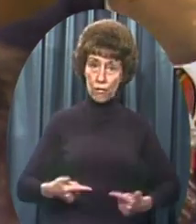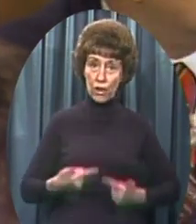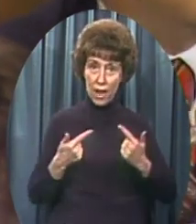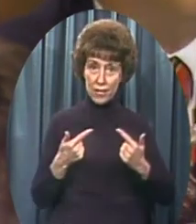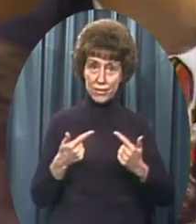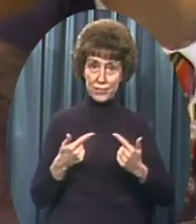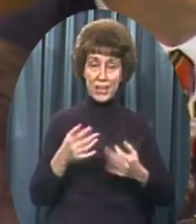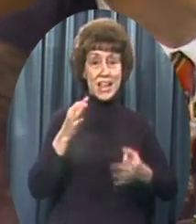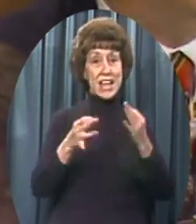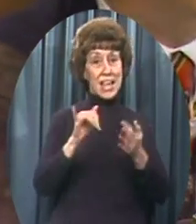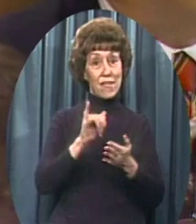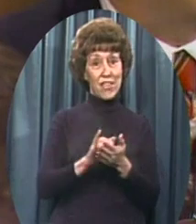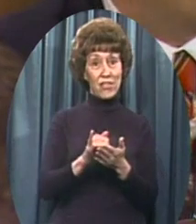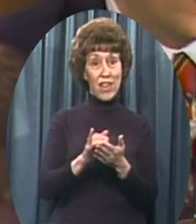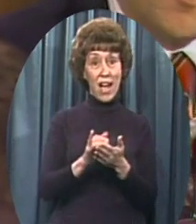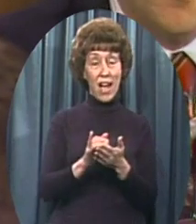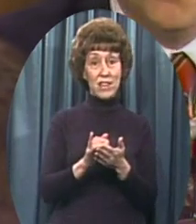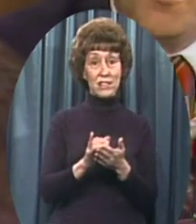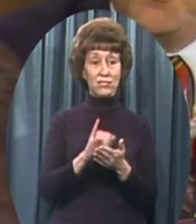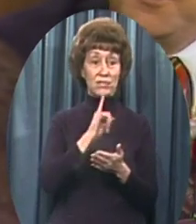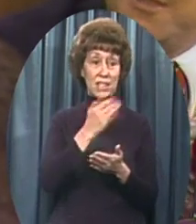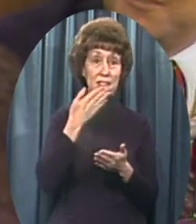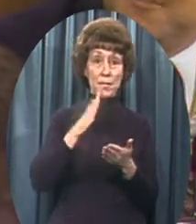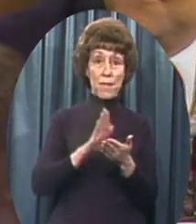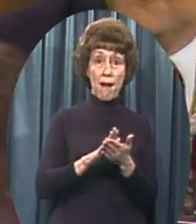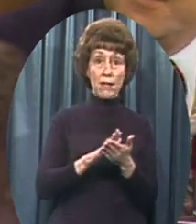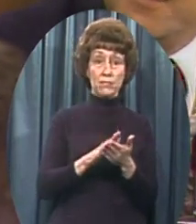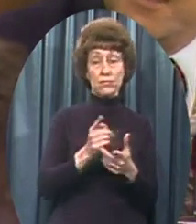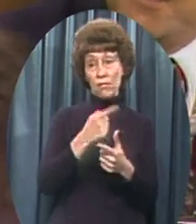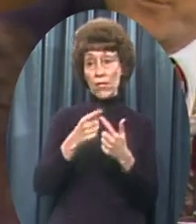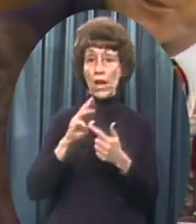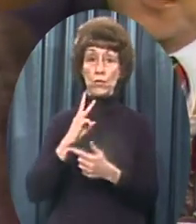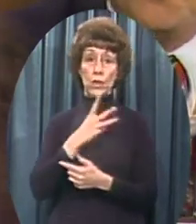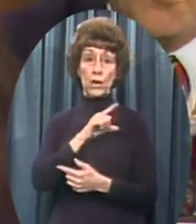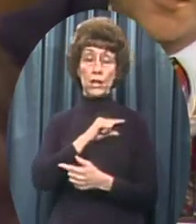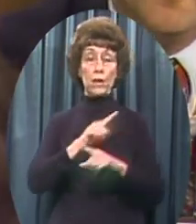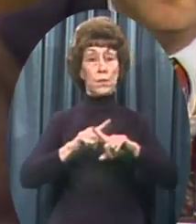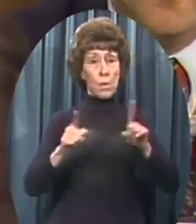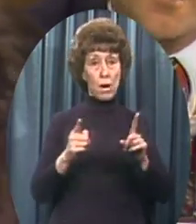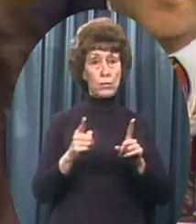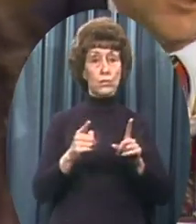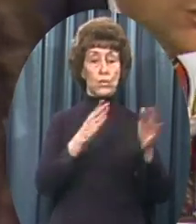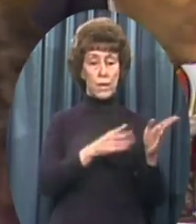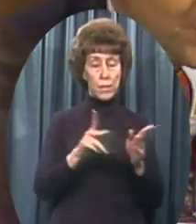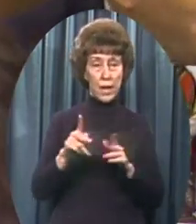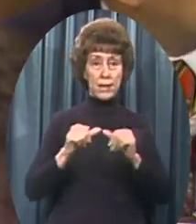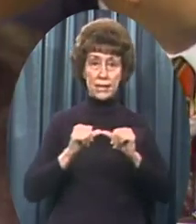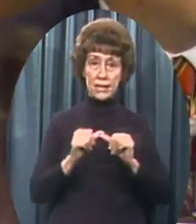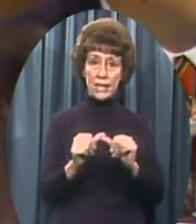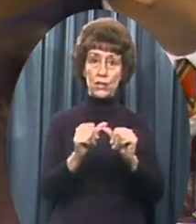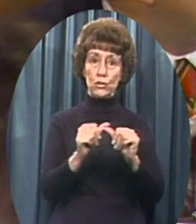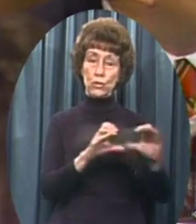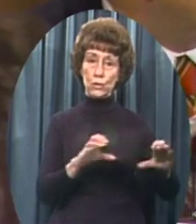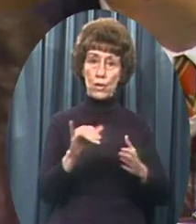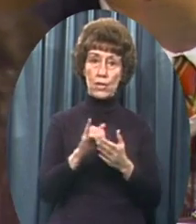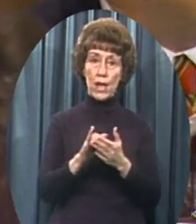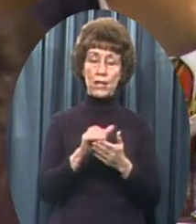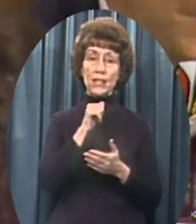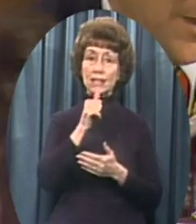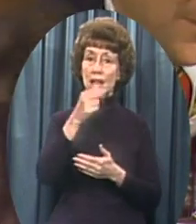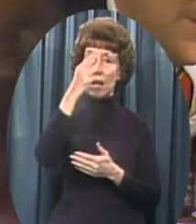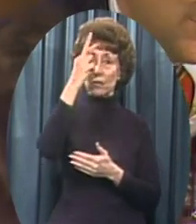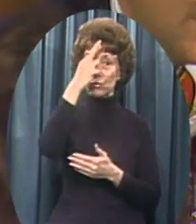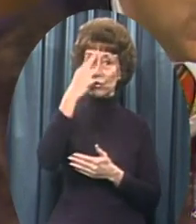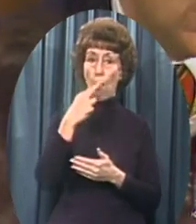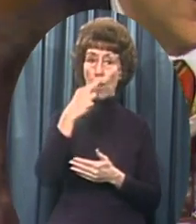If that is a bad, if that's a crime, then we plead guilty. But we're going to keep doing it. And that isn't a Roman Catholic Church issue. We've let them fight